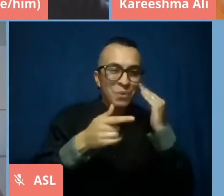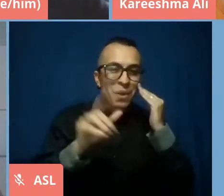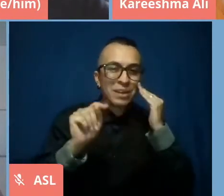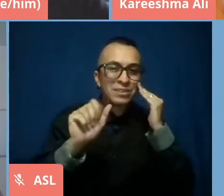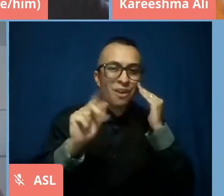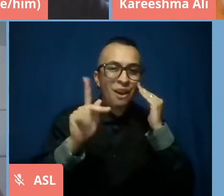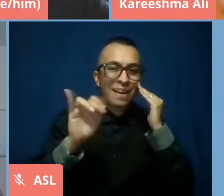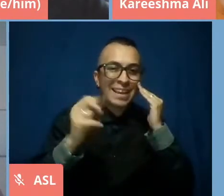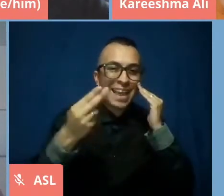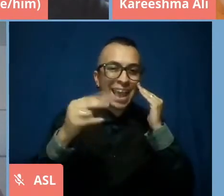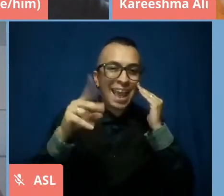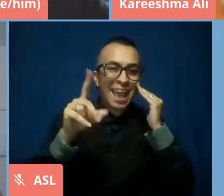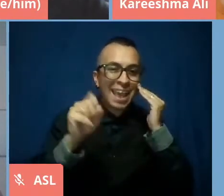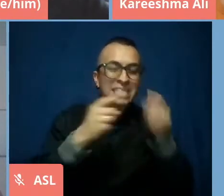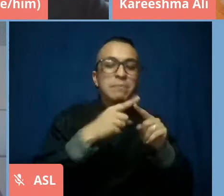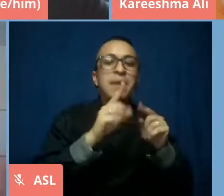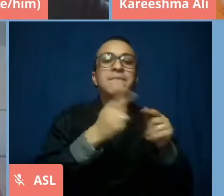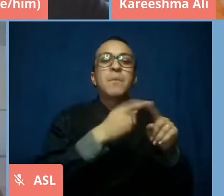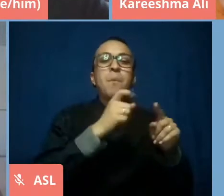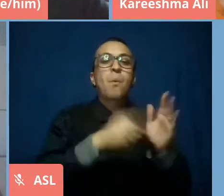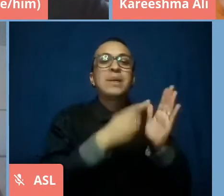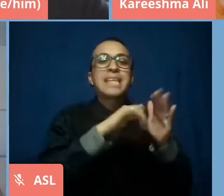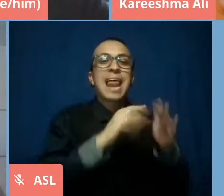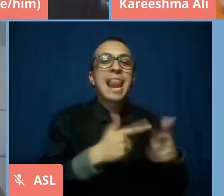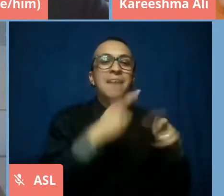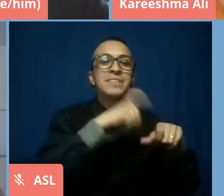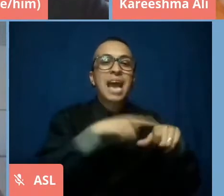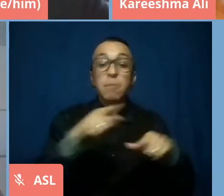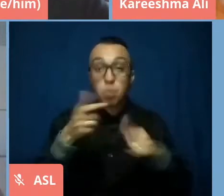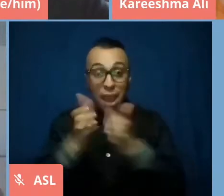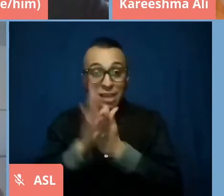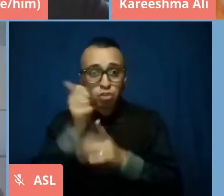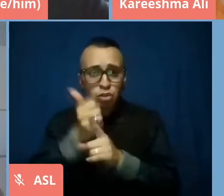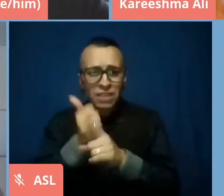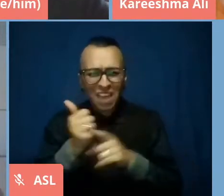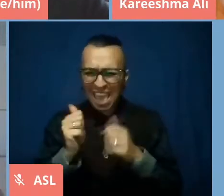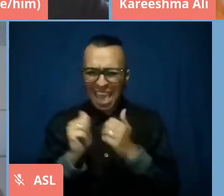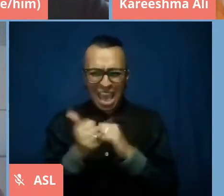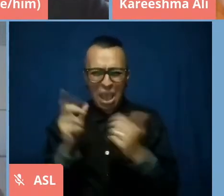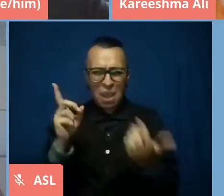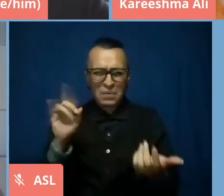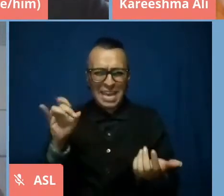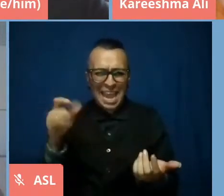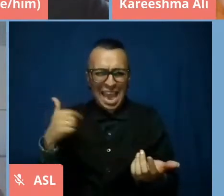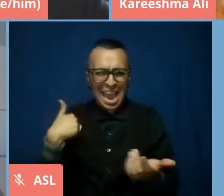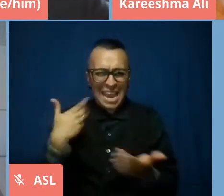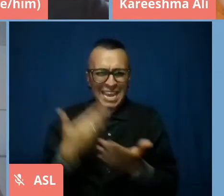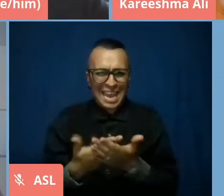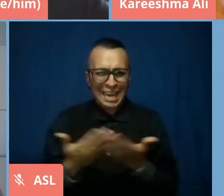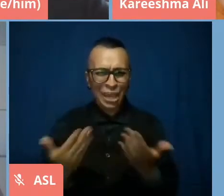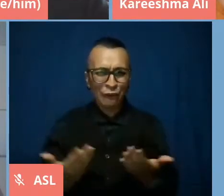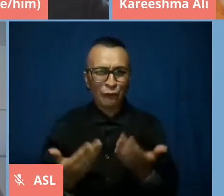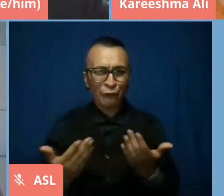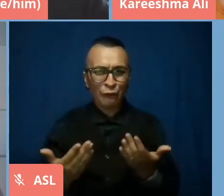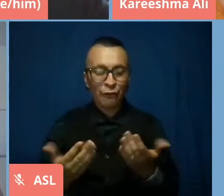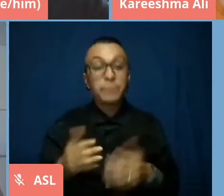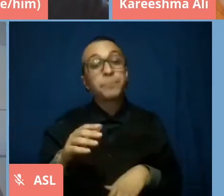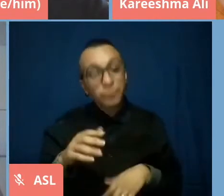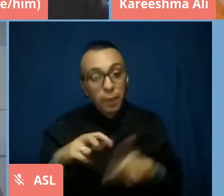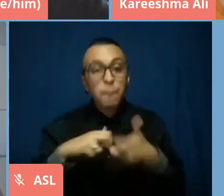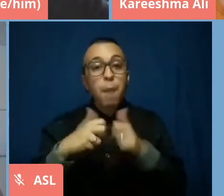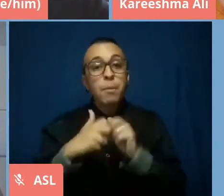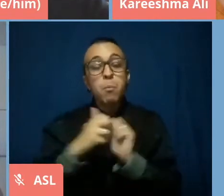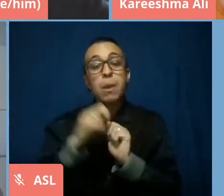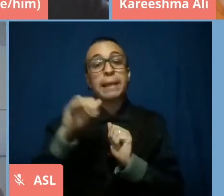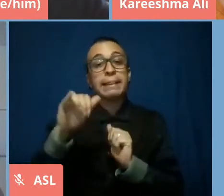a Lifetime. And you may ask yourself, well, how did I get here? And the problem with